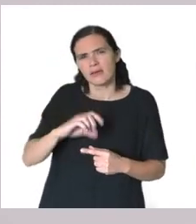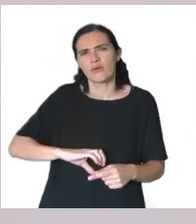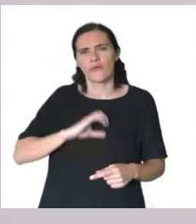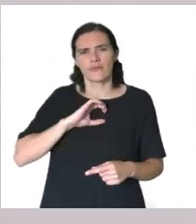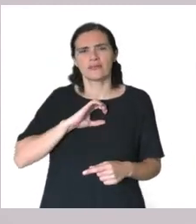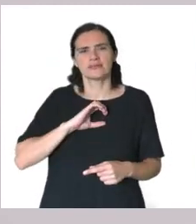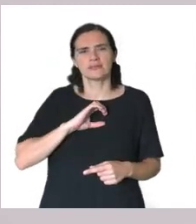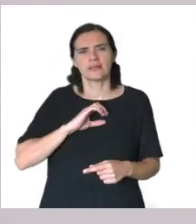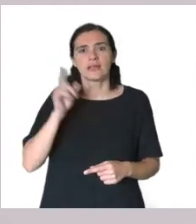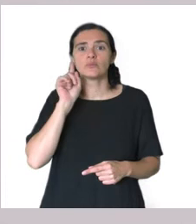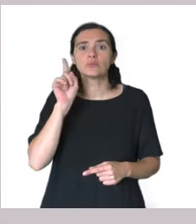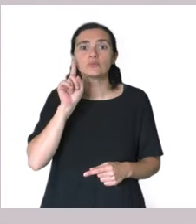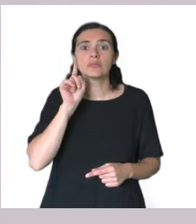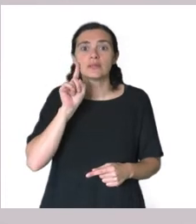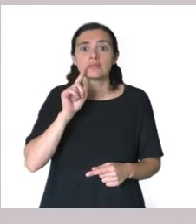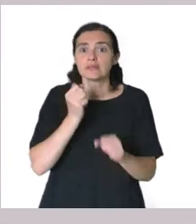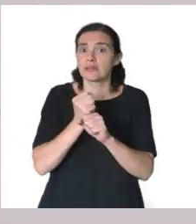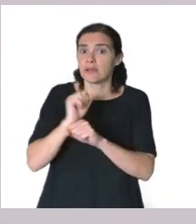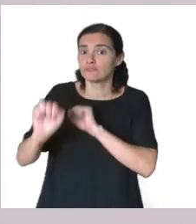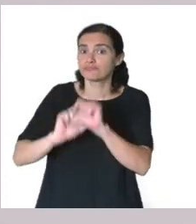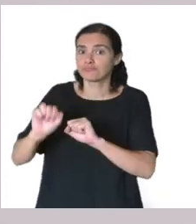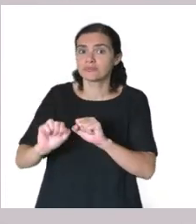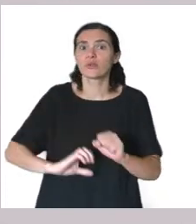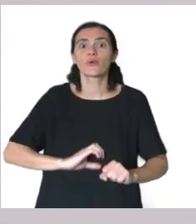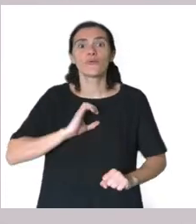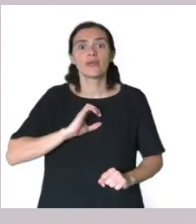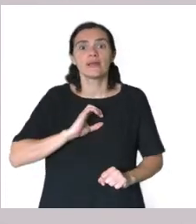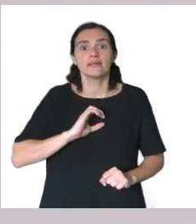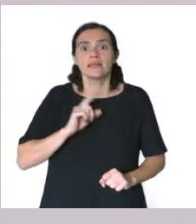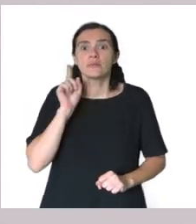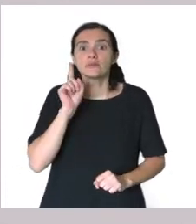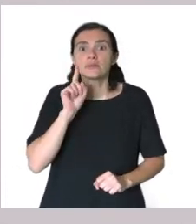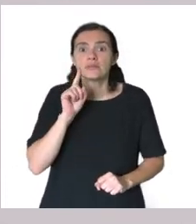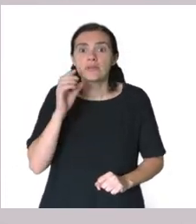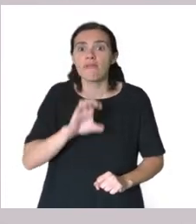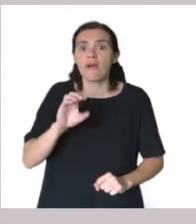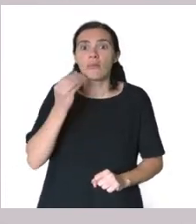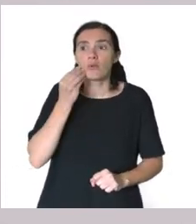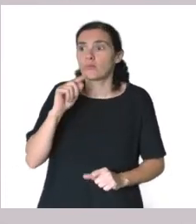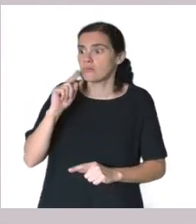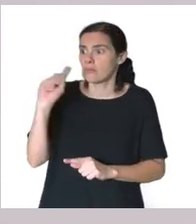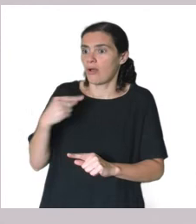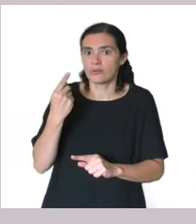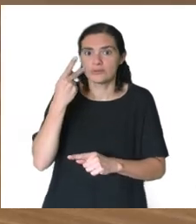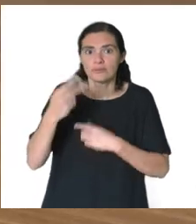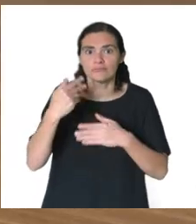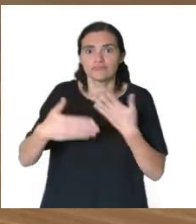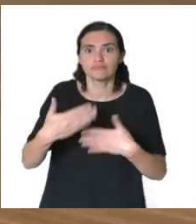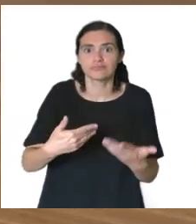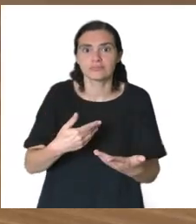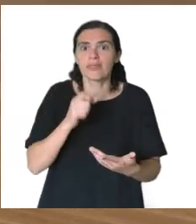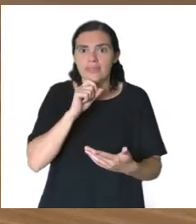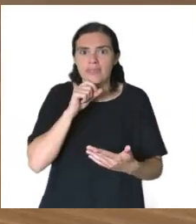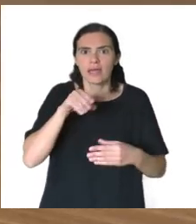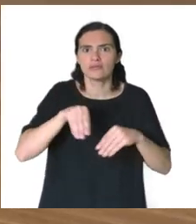the idea that trust is important for our work, but trust is important in the way we live with each other. Because you can